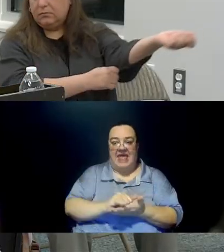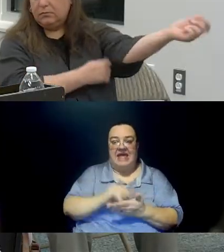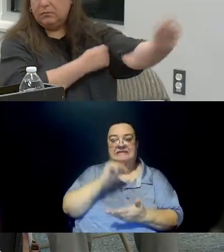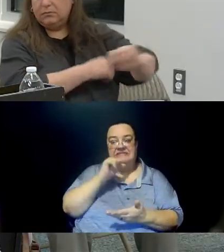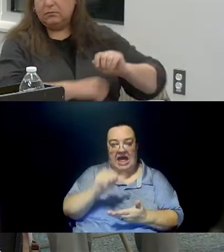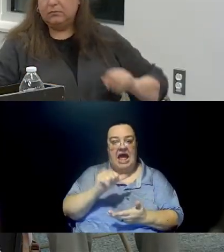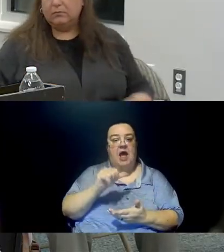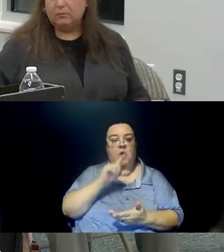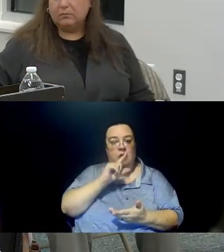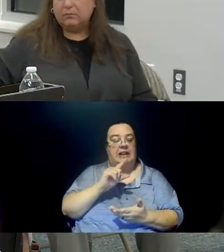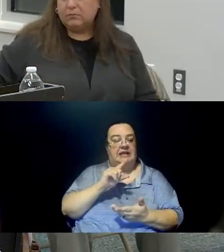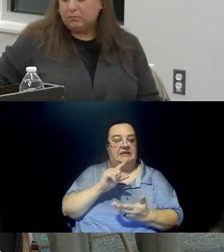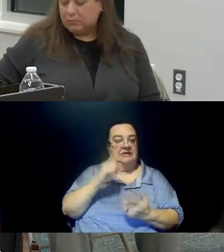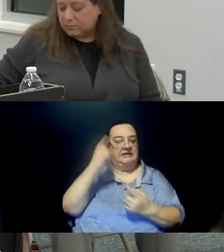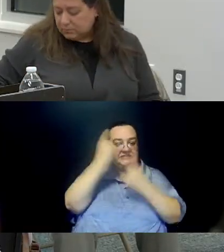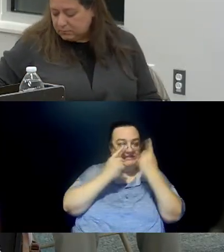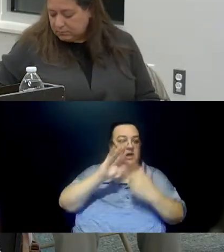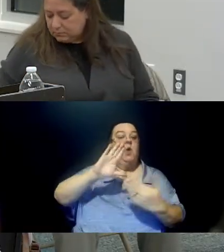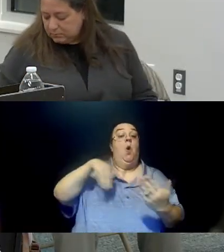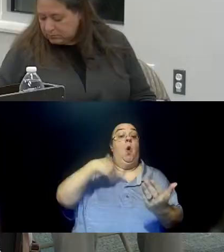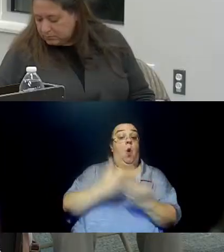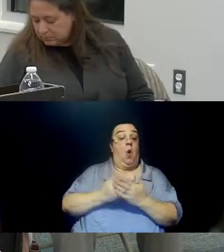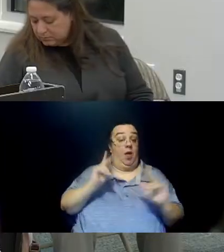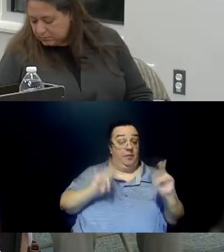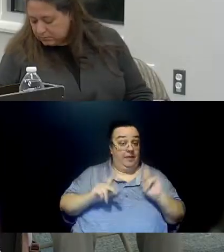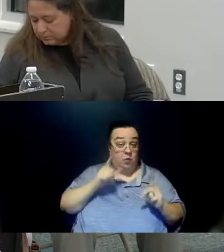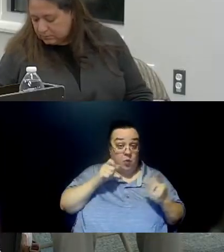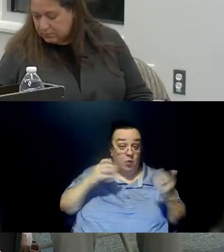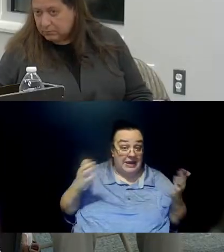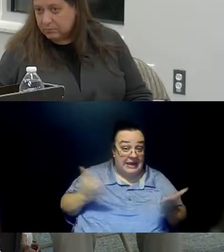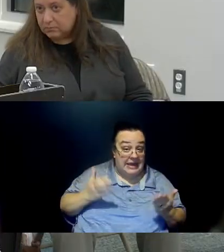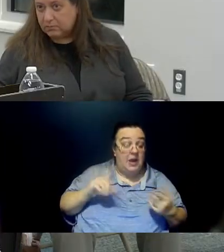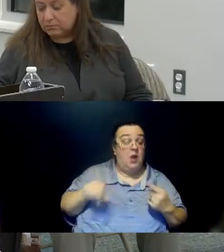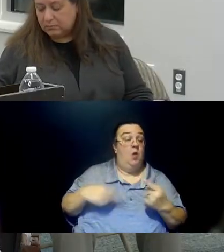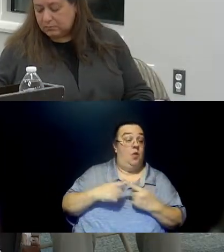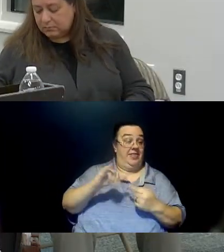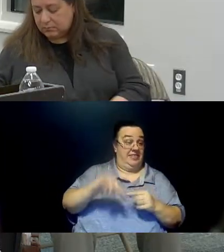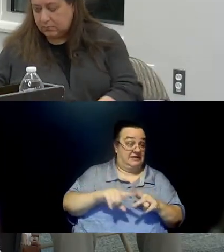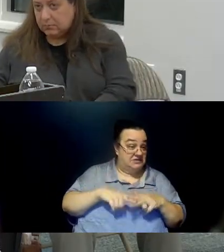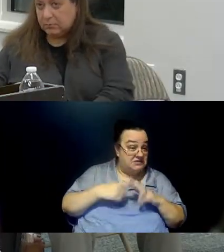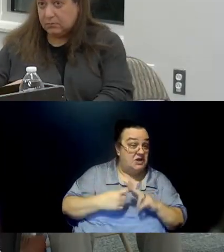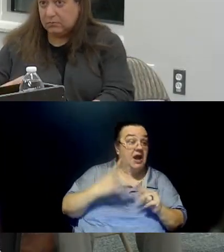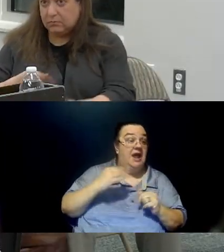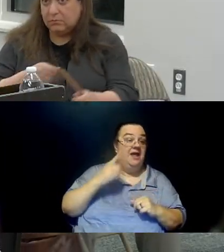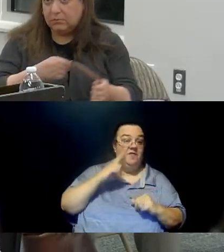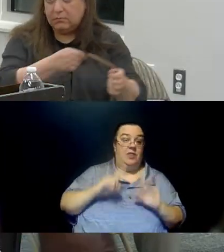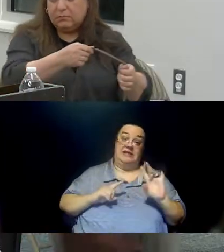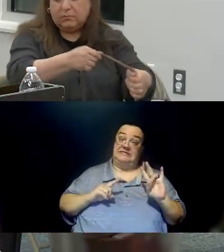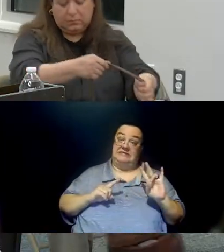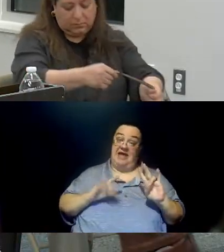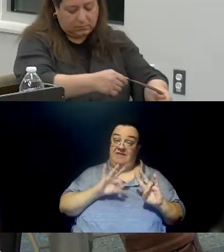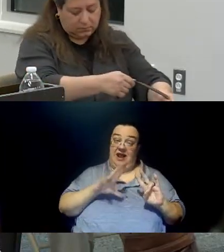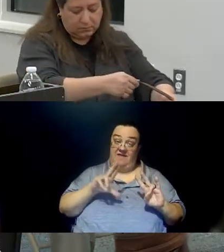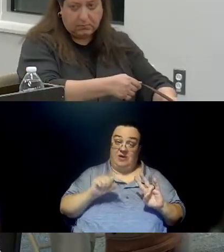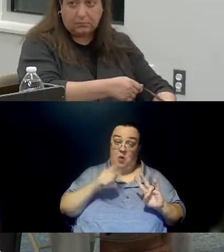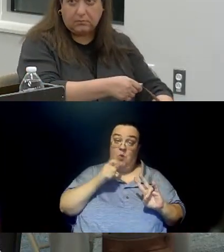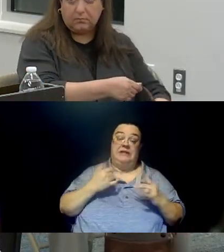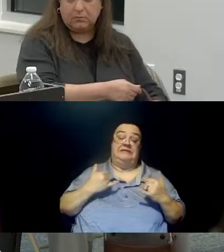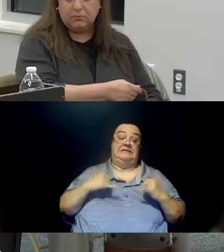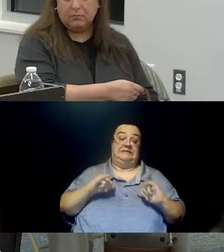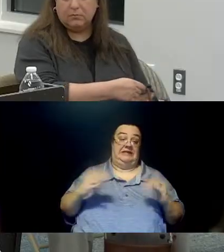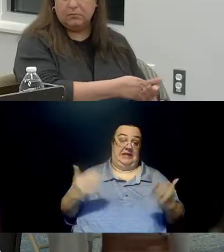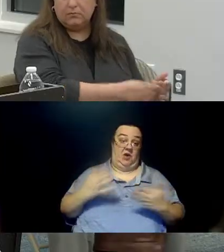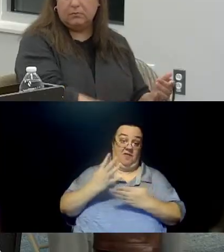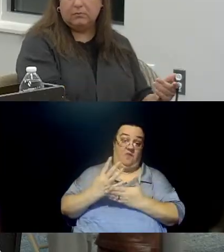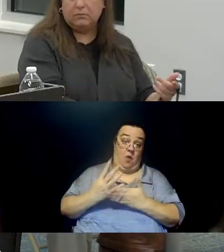to all the folk who were here when this started, and for the 7 of us who are here 4 hours